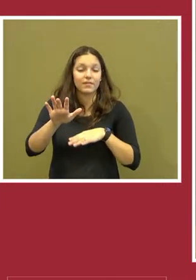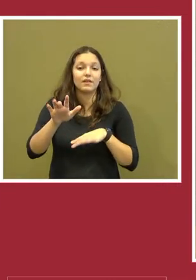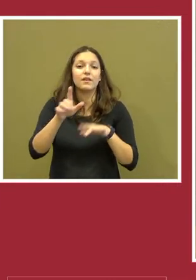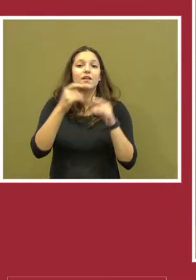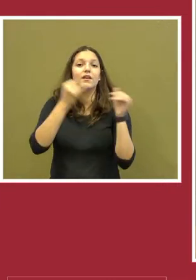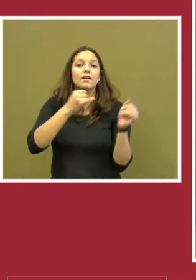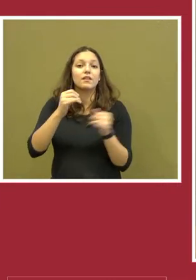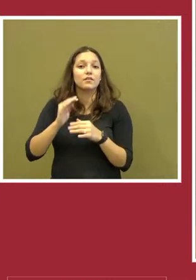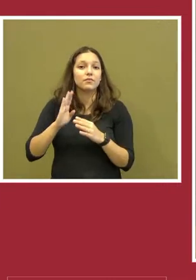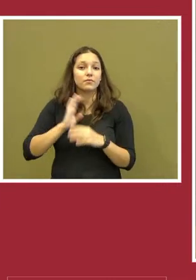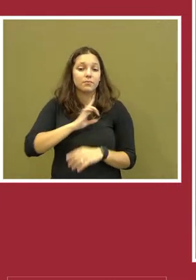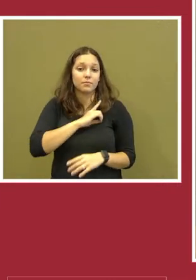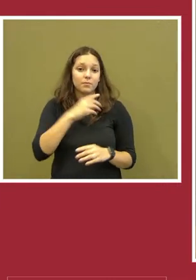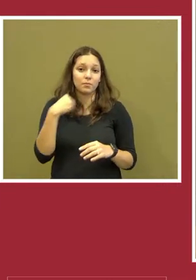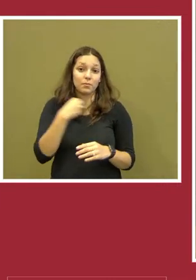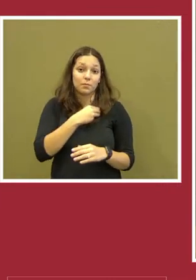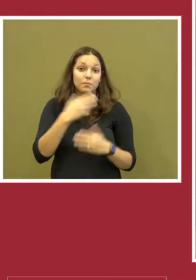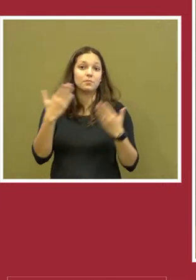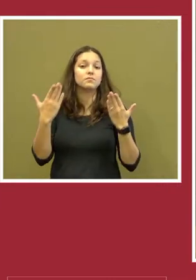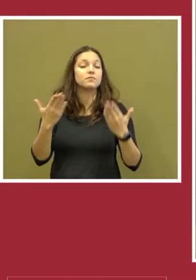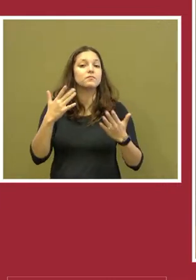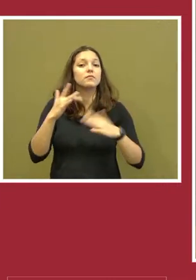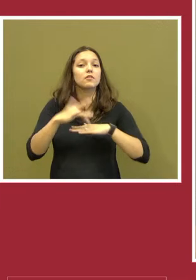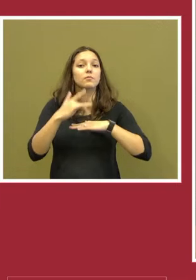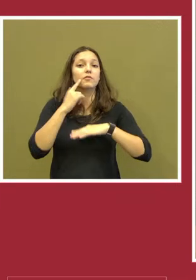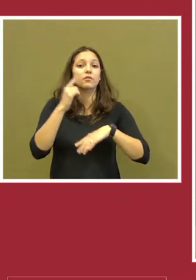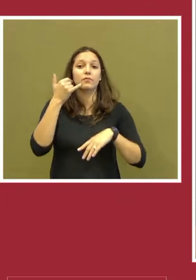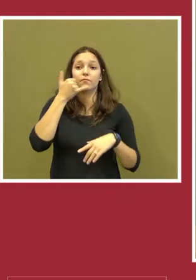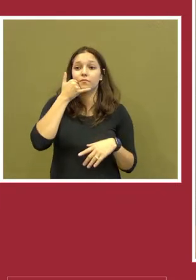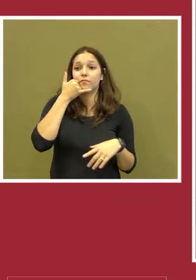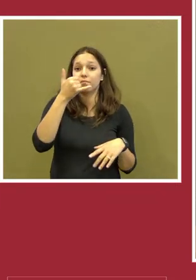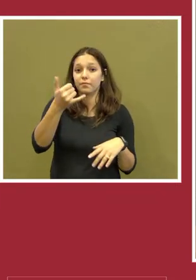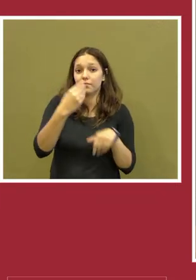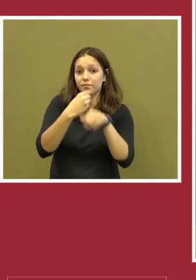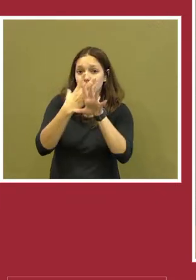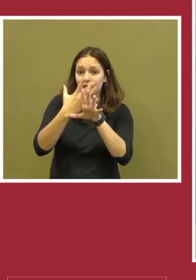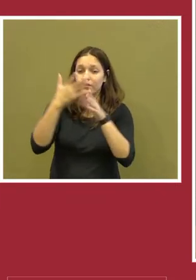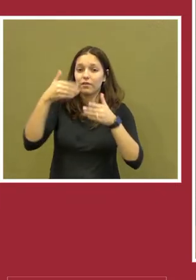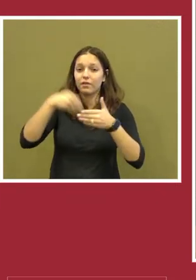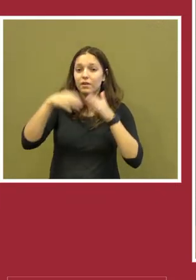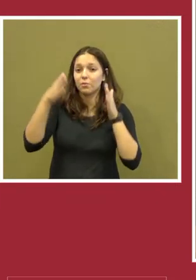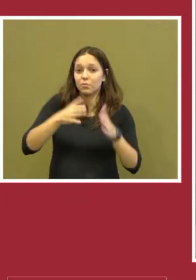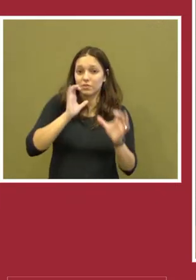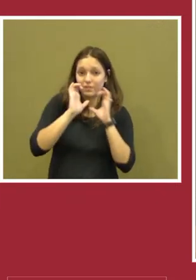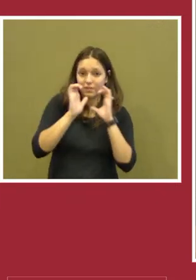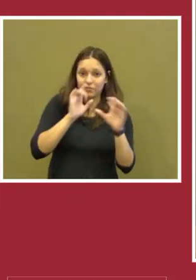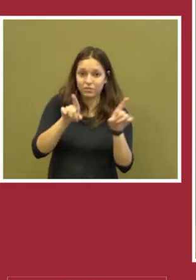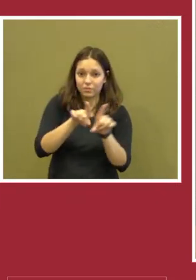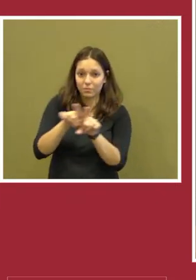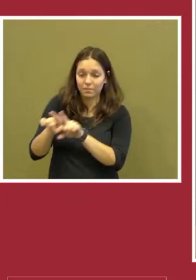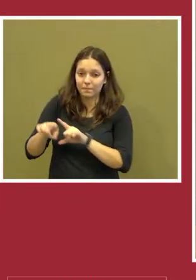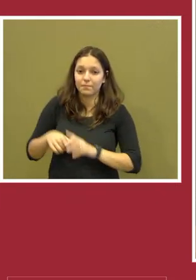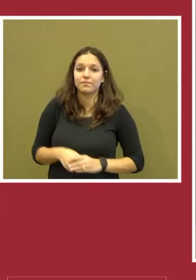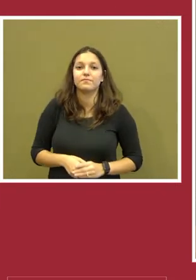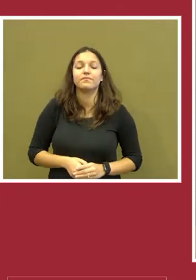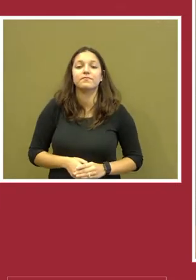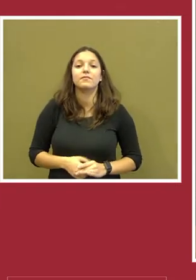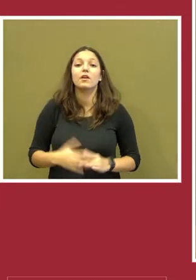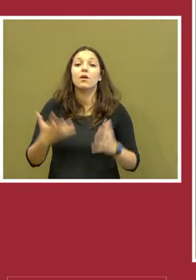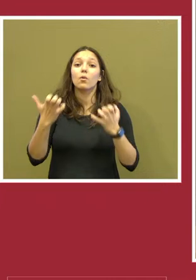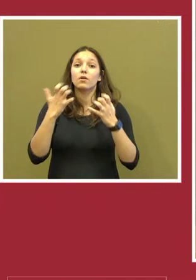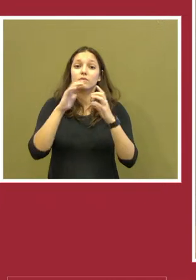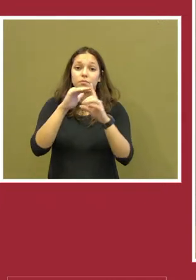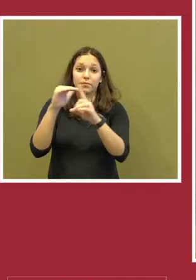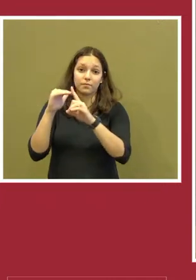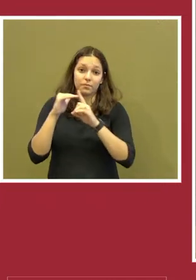members may also make themselves available for phone, video, or in-person conversations as well. This said, I want to remind the